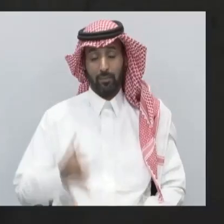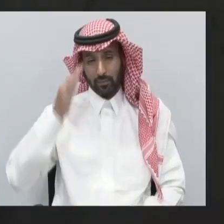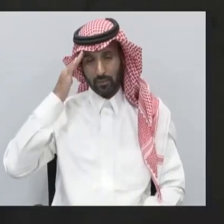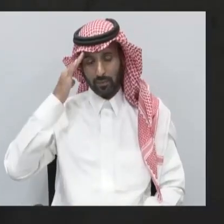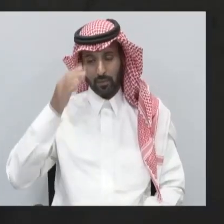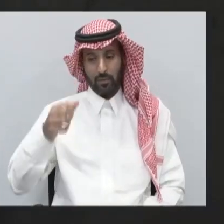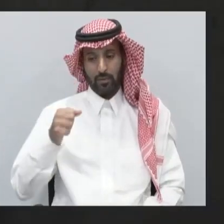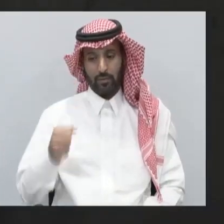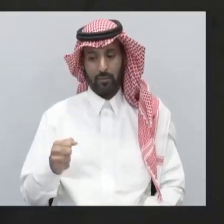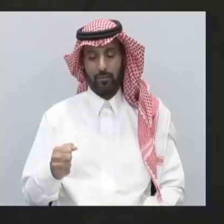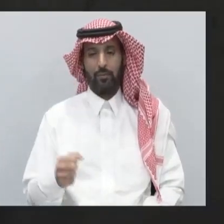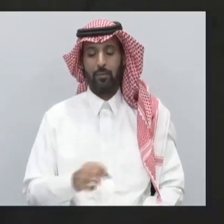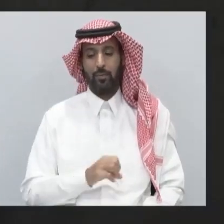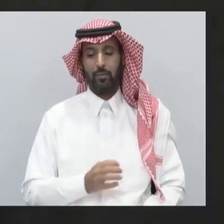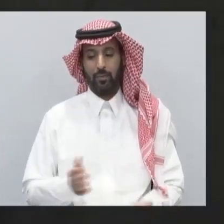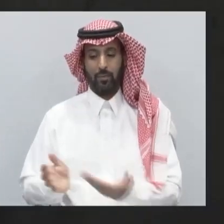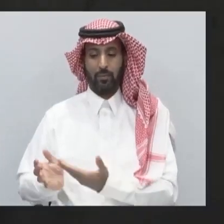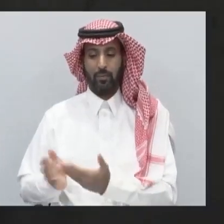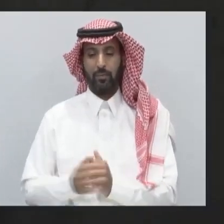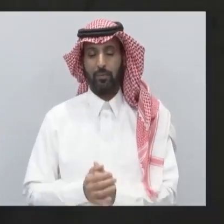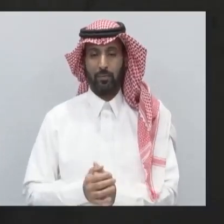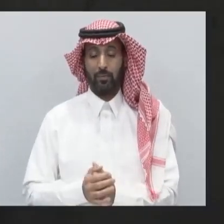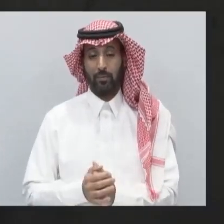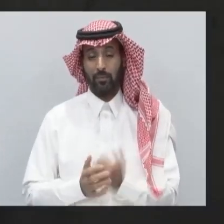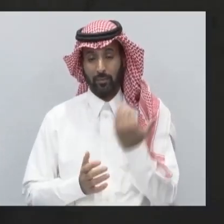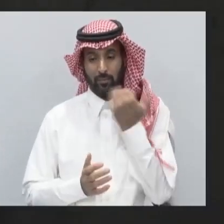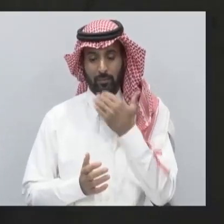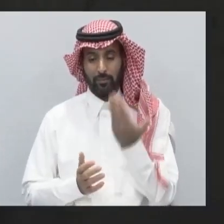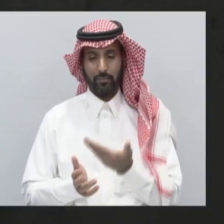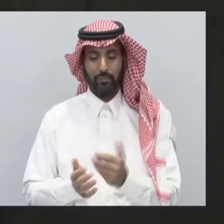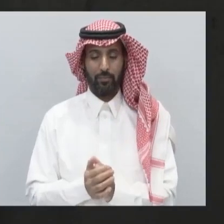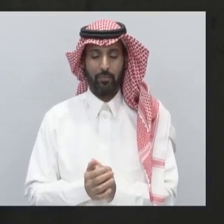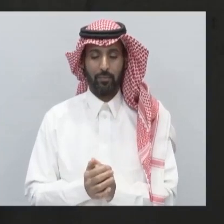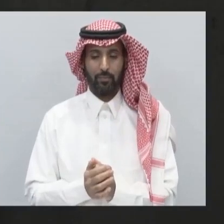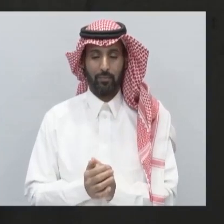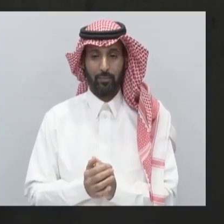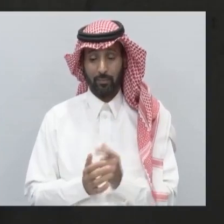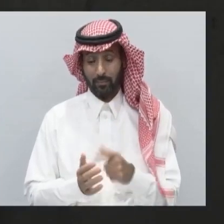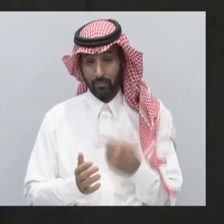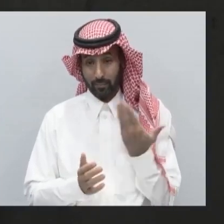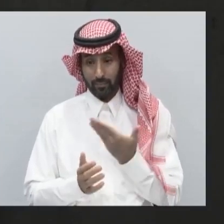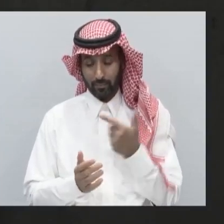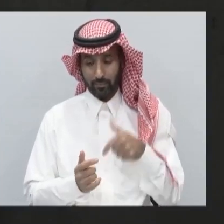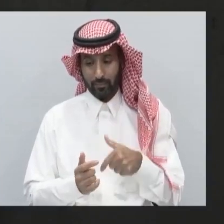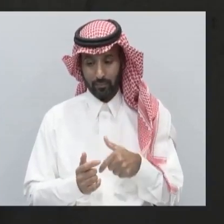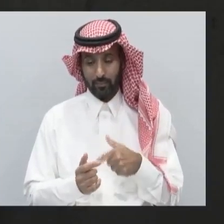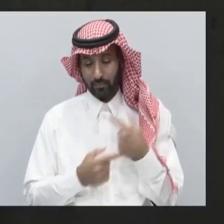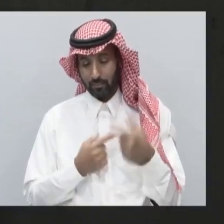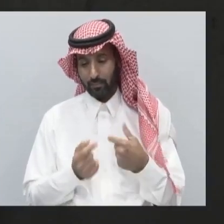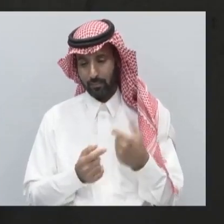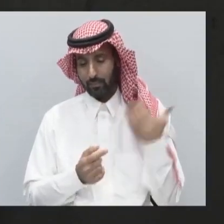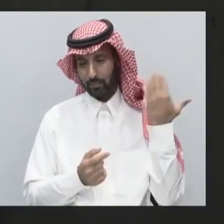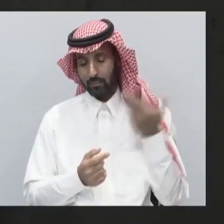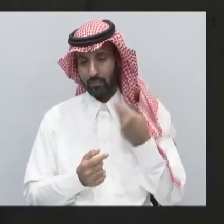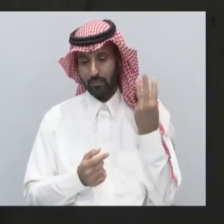Assalamu alaikum wa rahmatullah. Hello everyone and welcome to your English class. In our lesson today, we will continue with